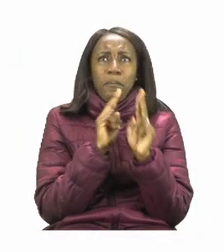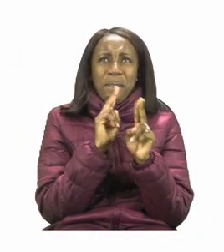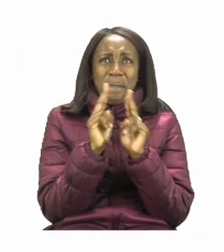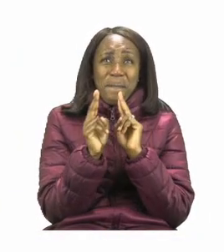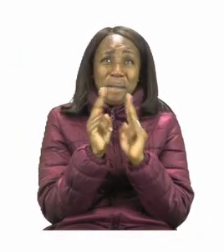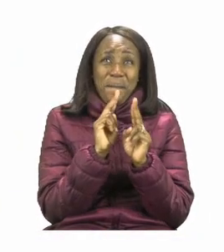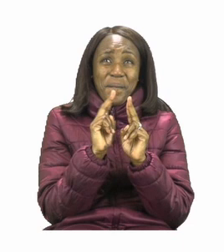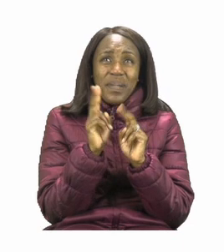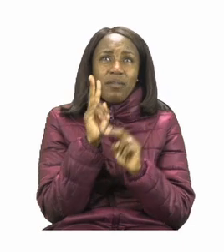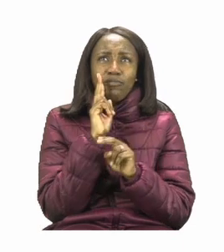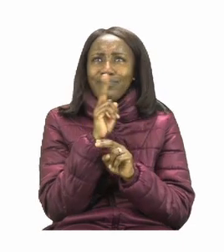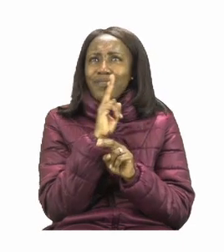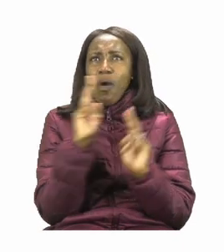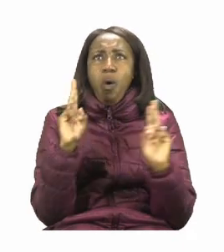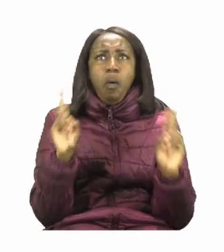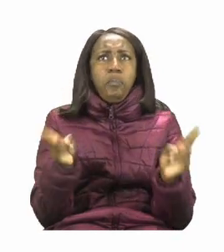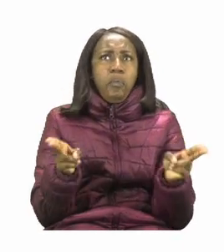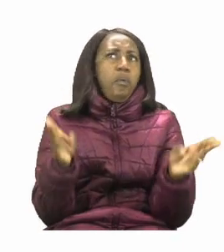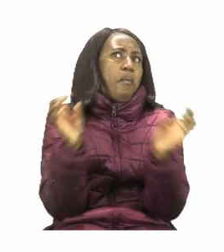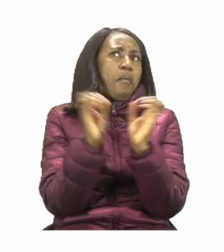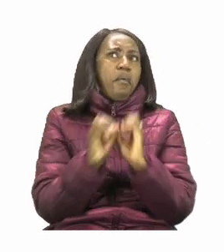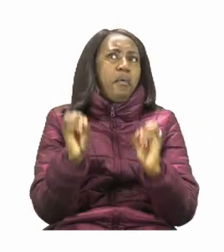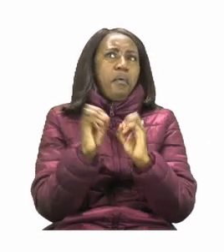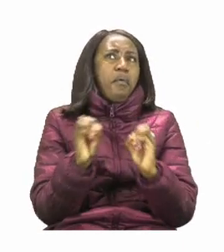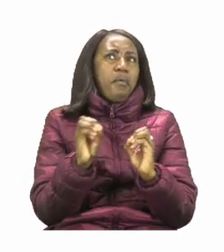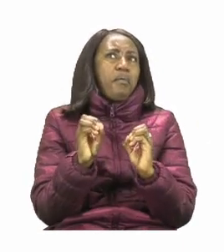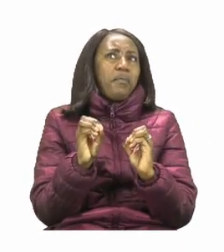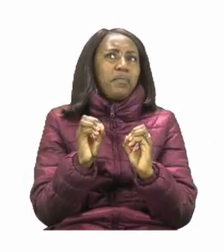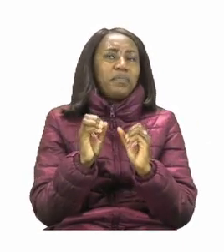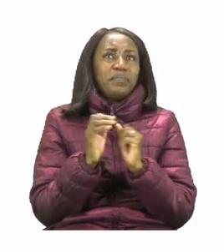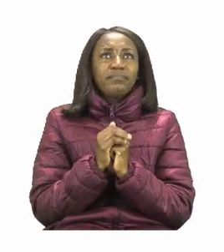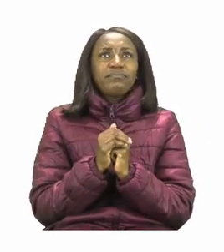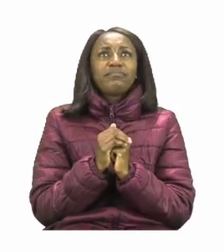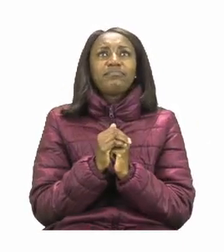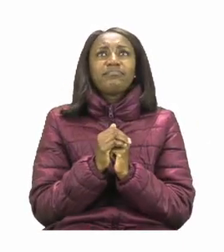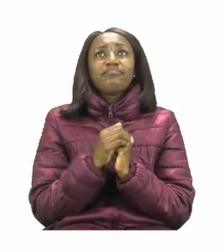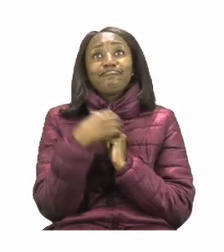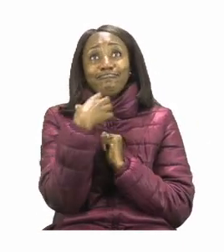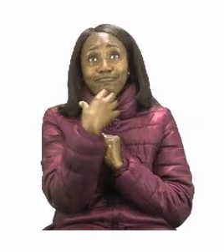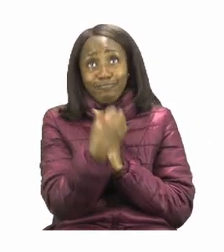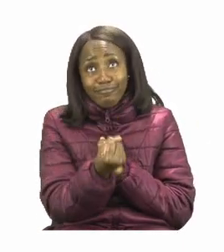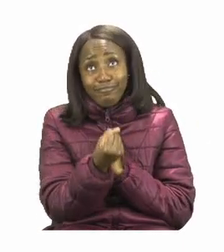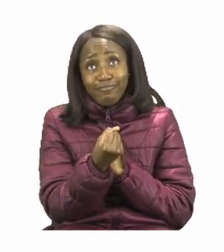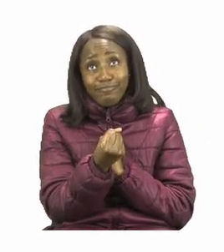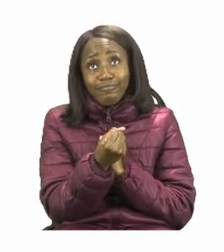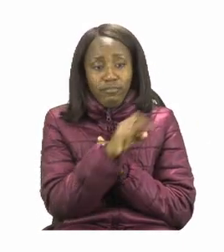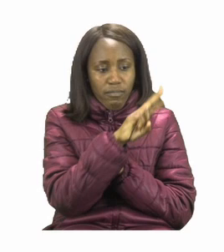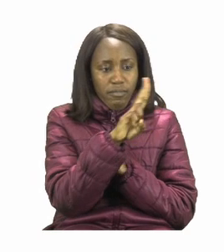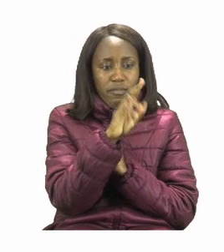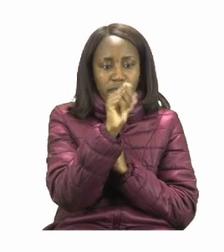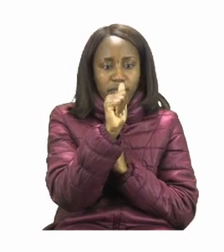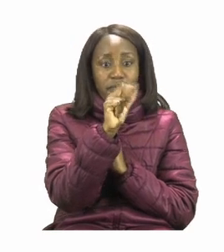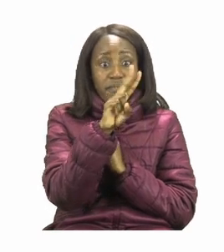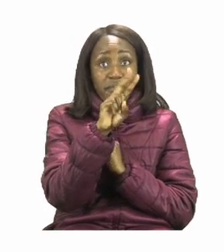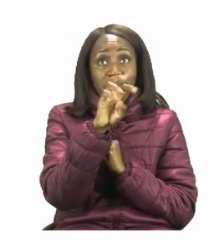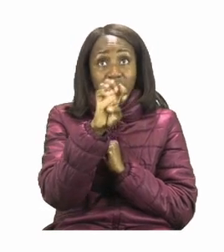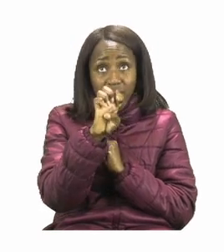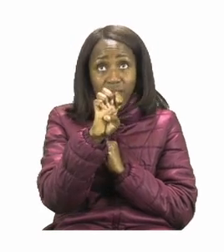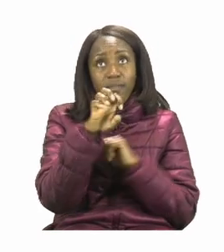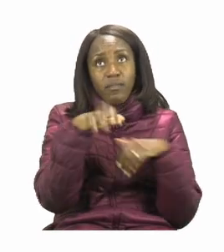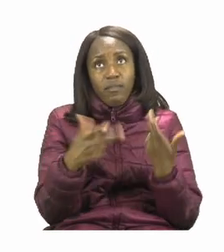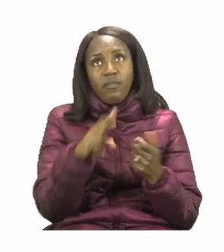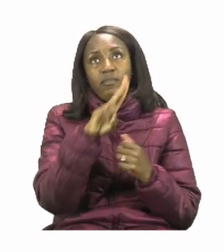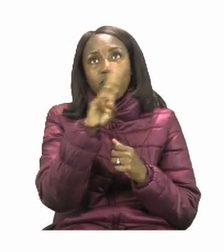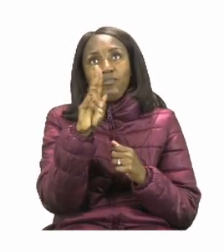doing verbs. We are going to be using have or has. Now, it's going to